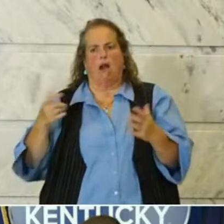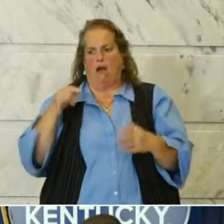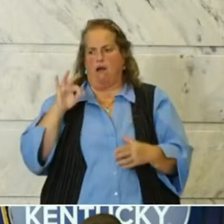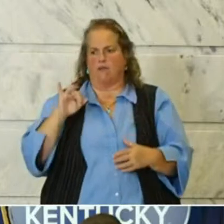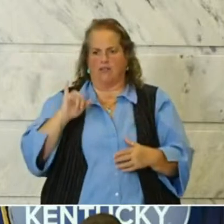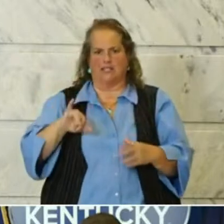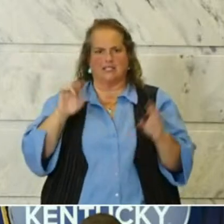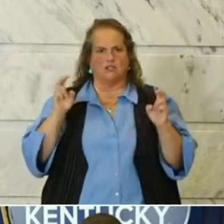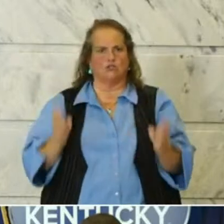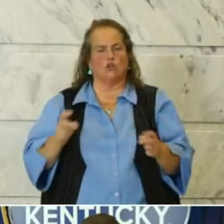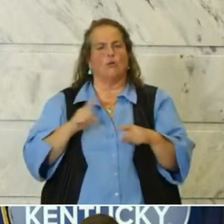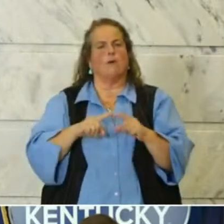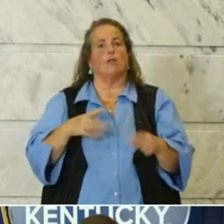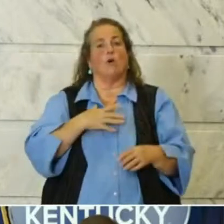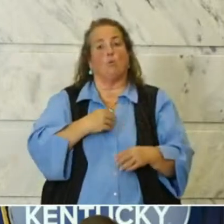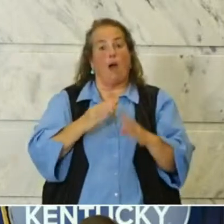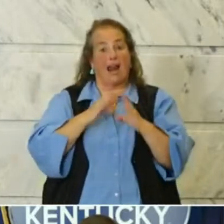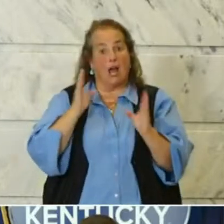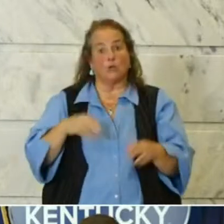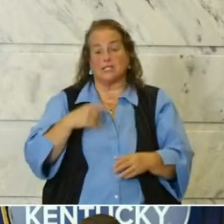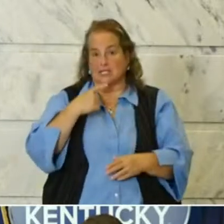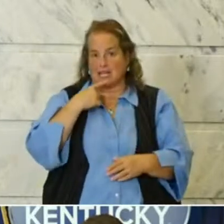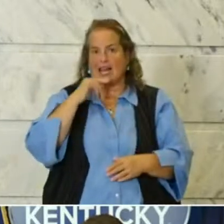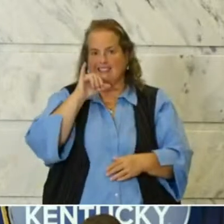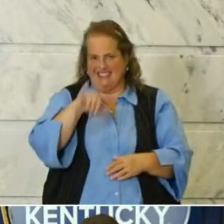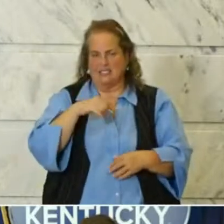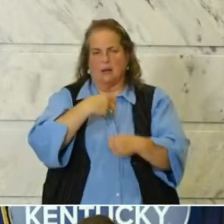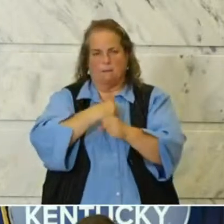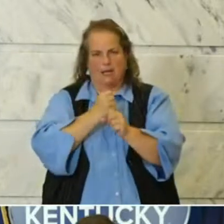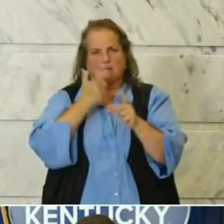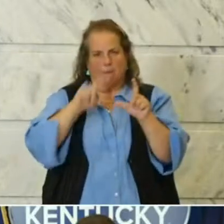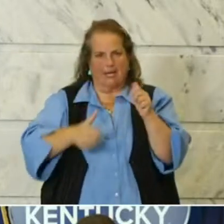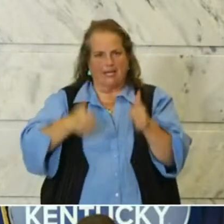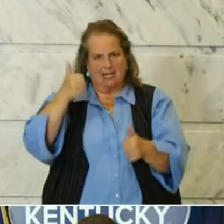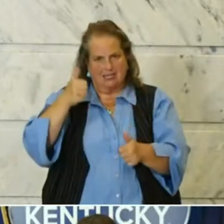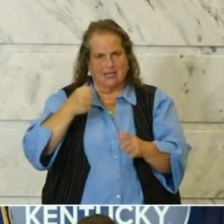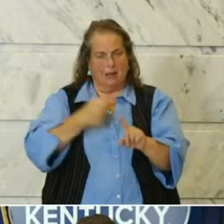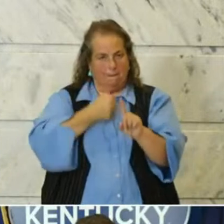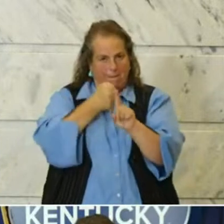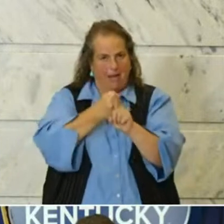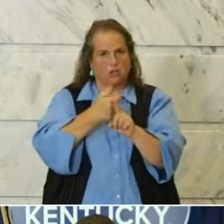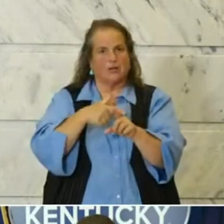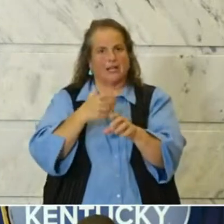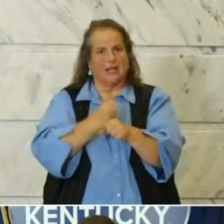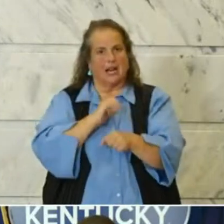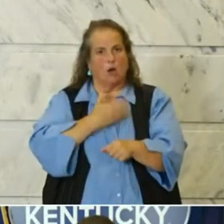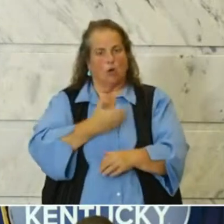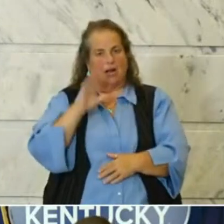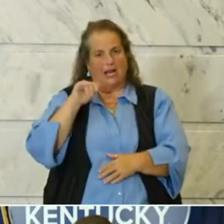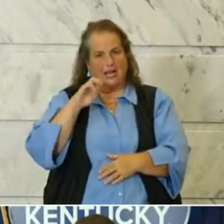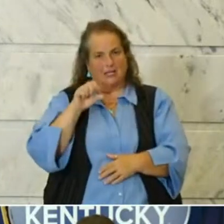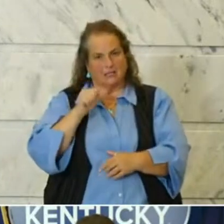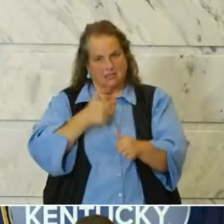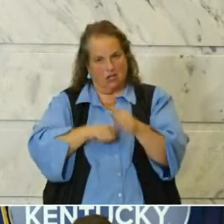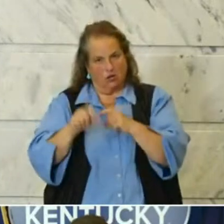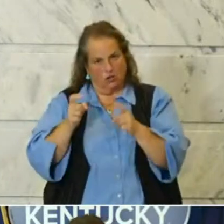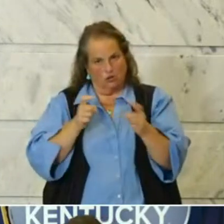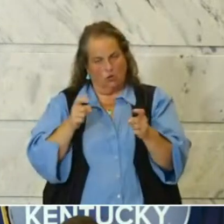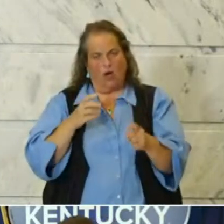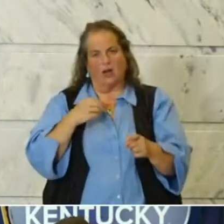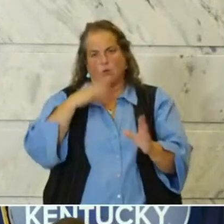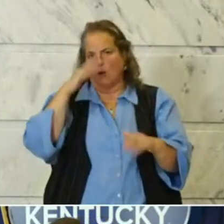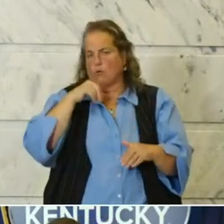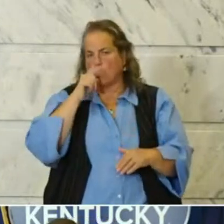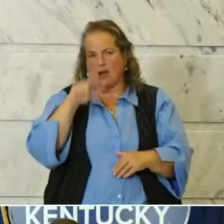White House is saying is that this can make the biggest impact on getting our cases back under control, and we hope we don't have to do it